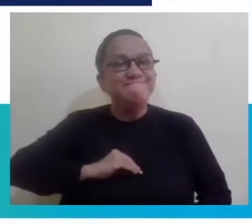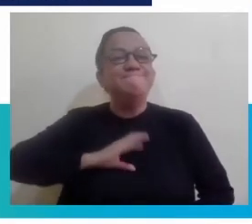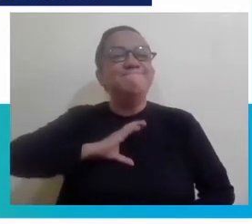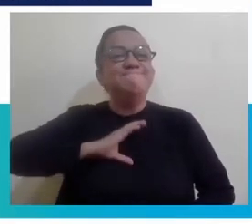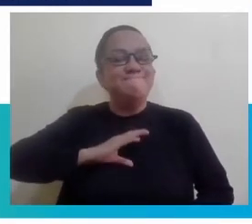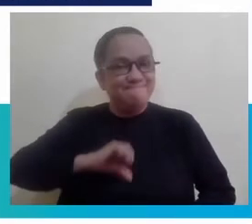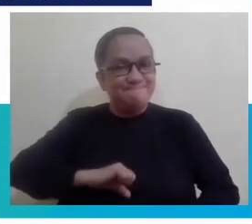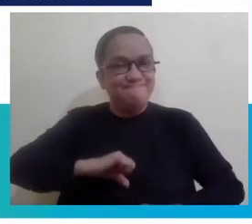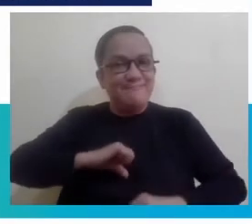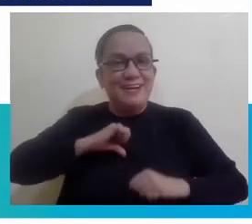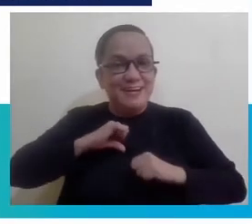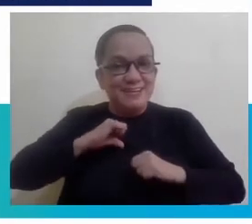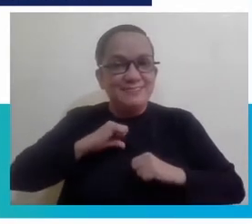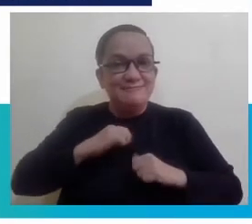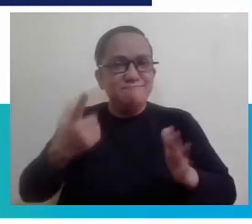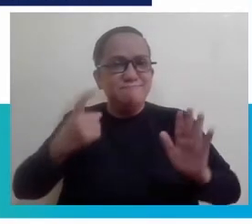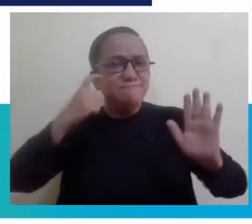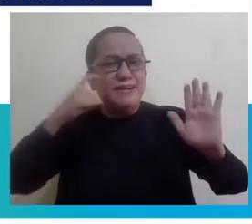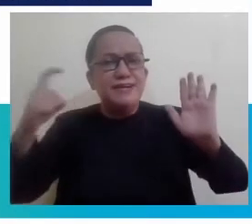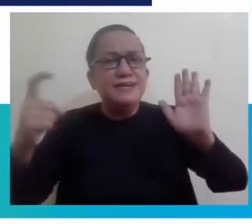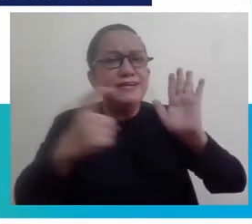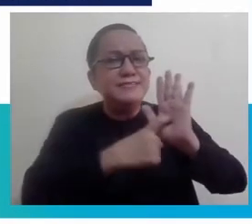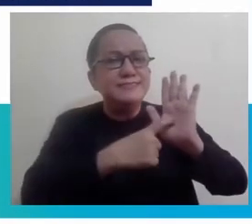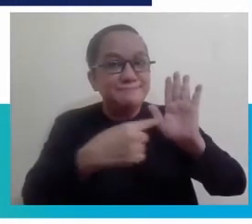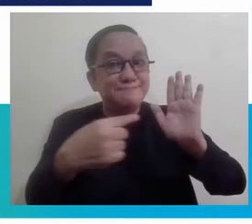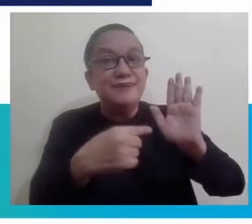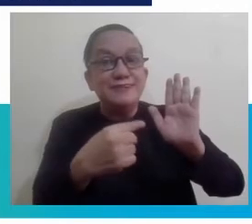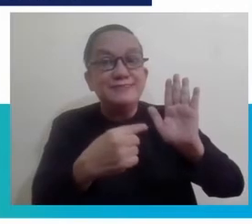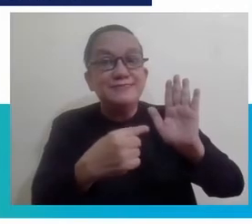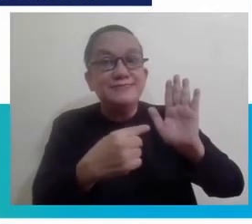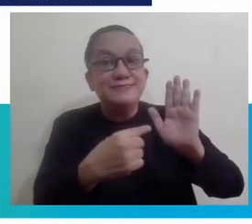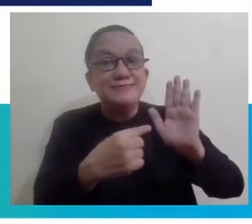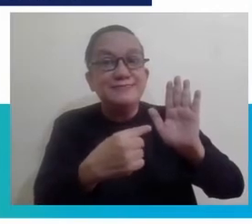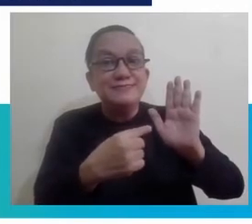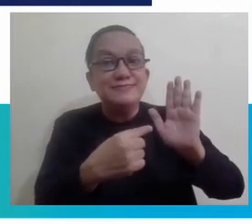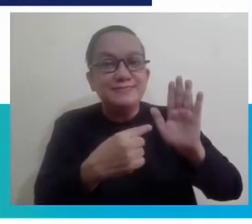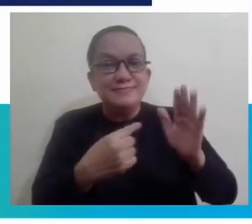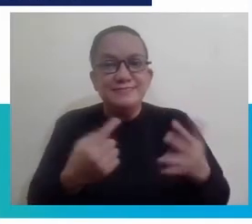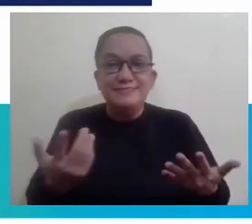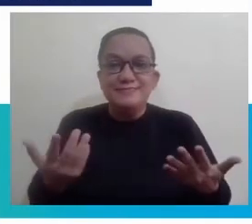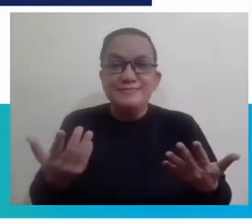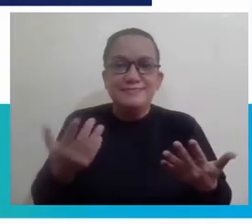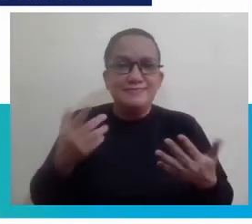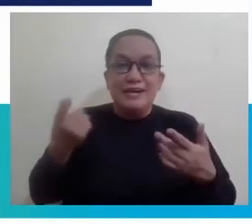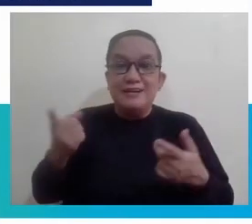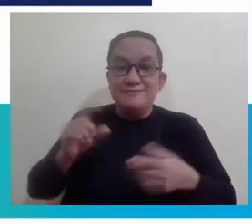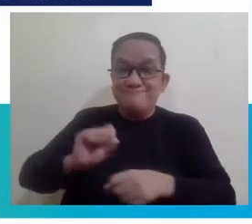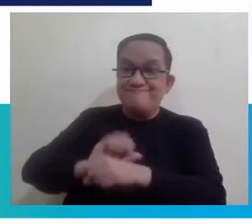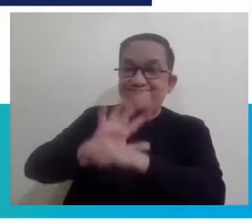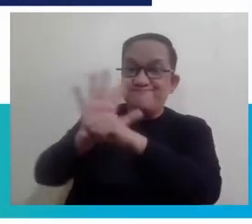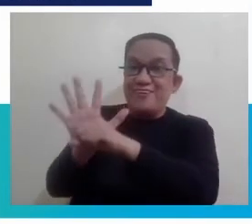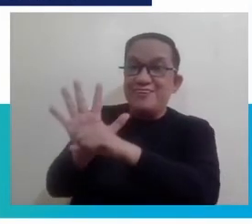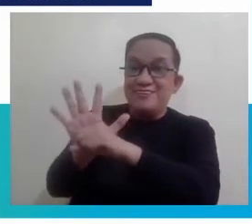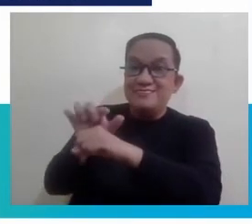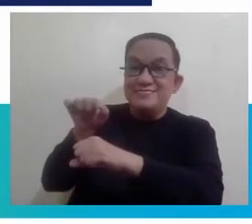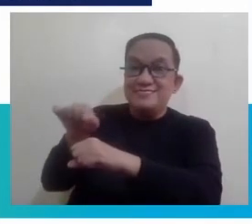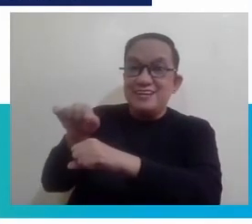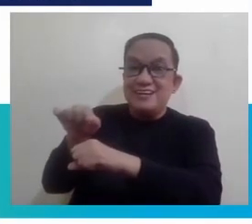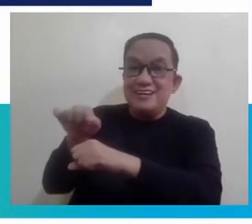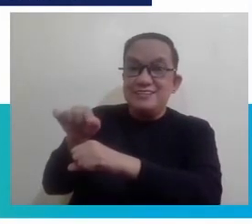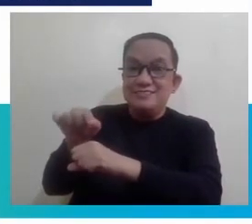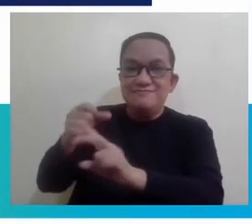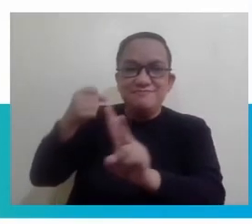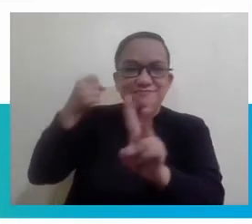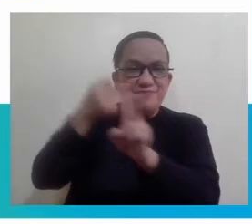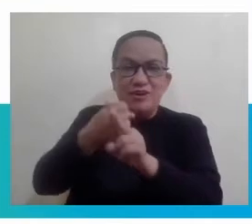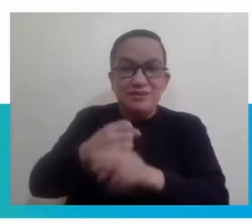that may have been caused by COVID-19 on communities and on the impacts of the natural resources there? Thank you.